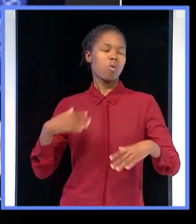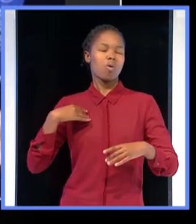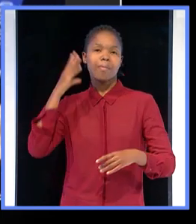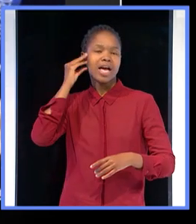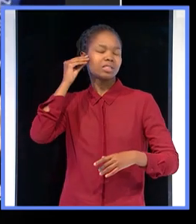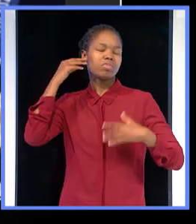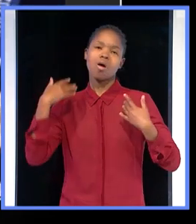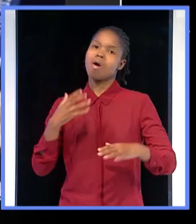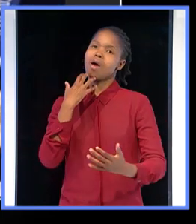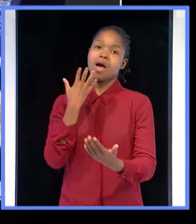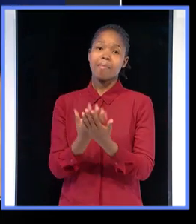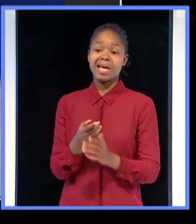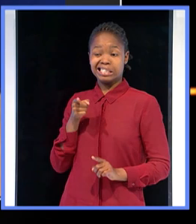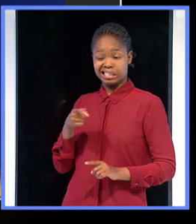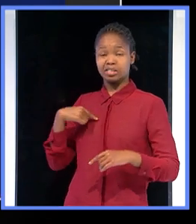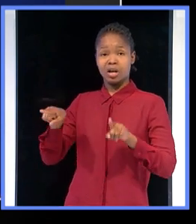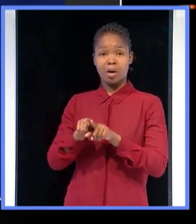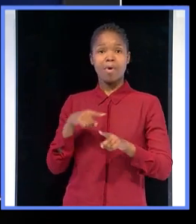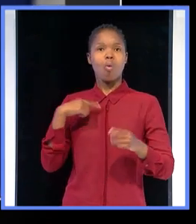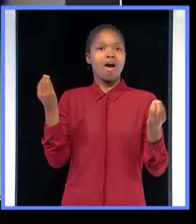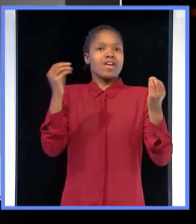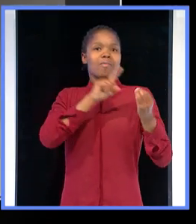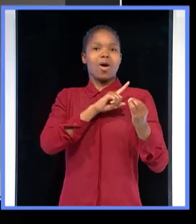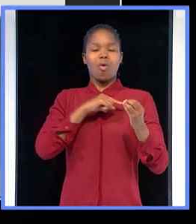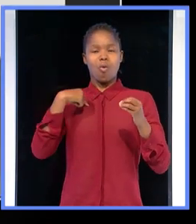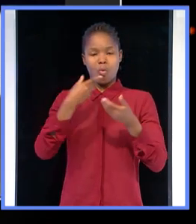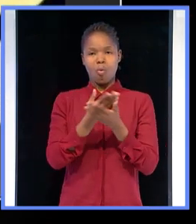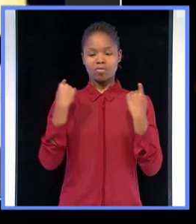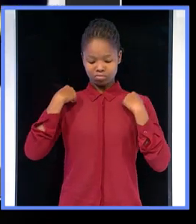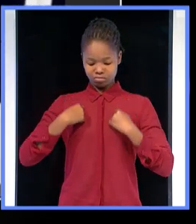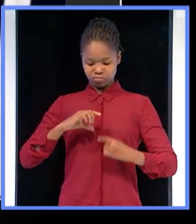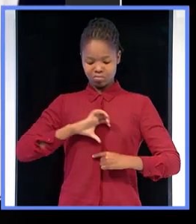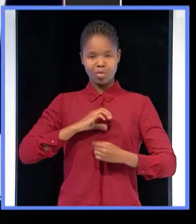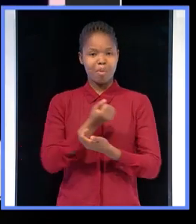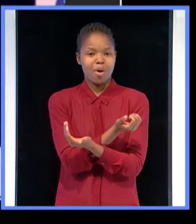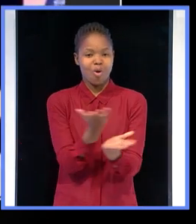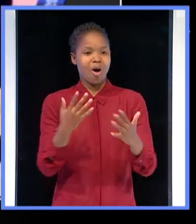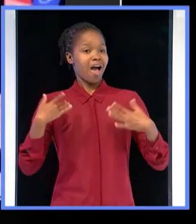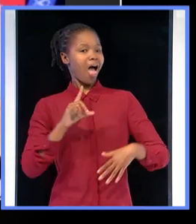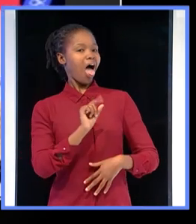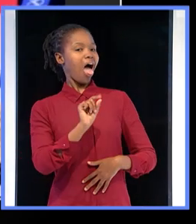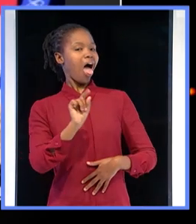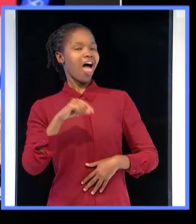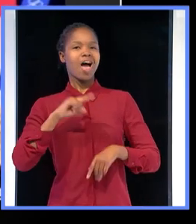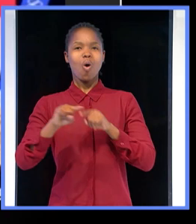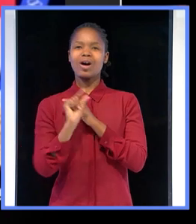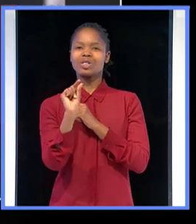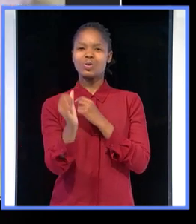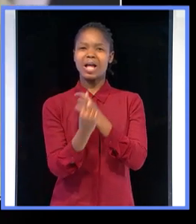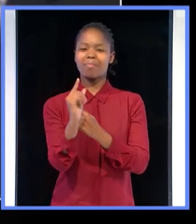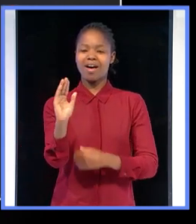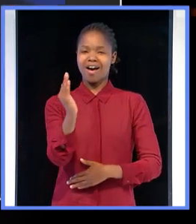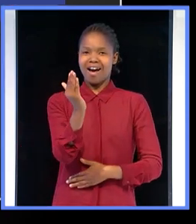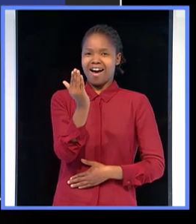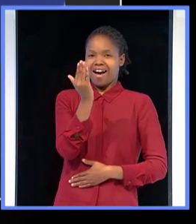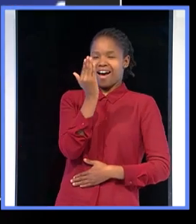experience. Kawanishi is dealing with his sudden fame after the Olympic medals were unveiled to the public on the year-to-go countdown. The